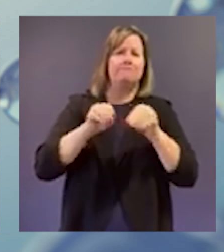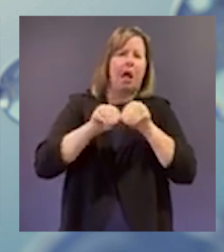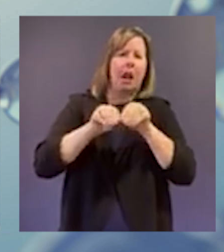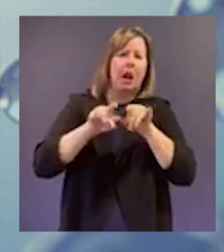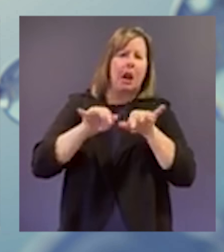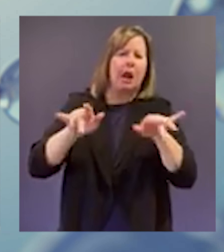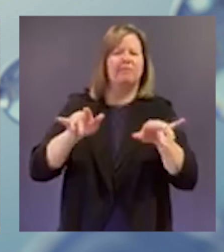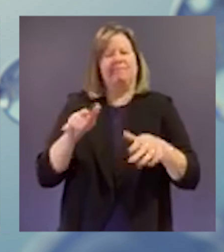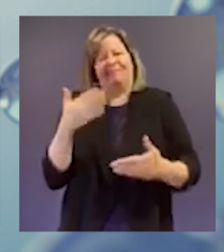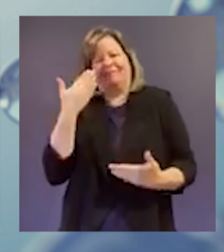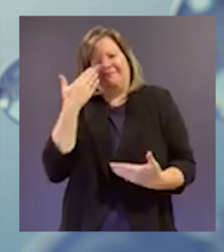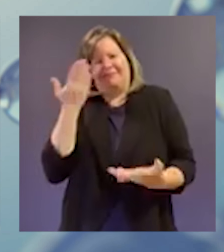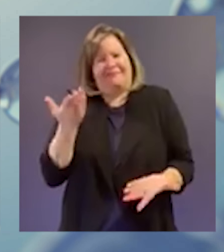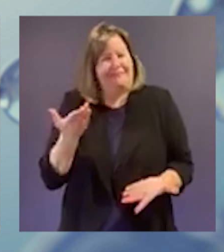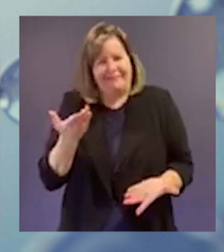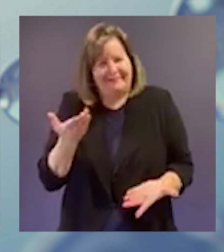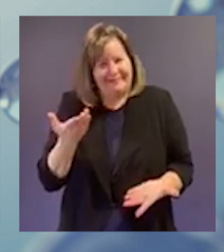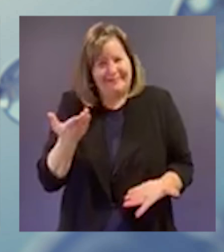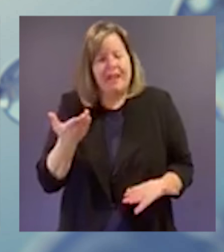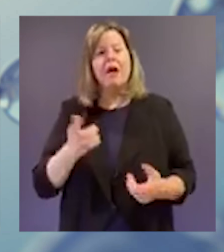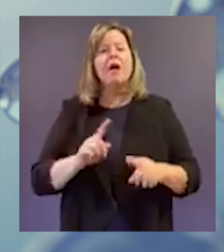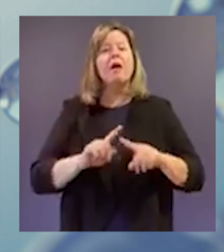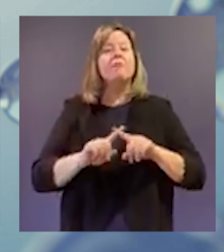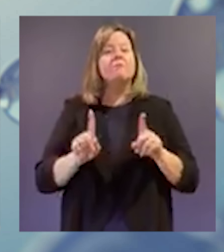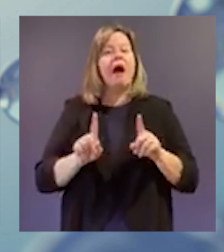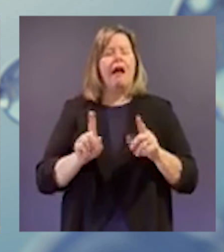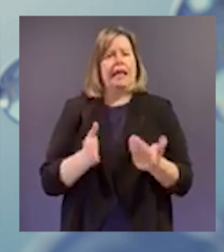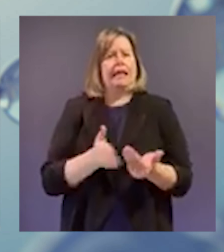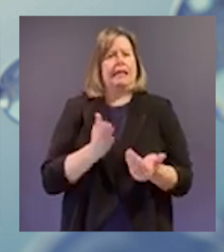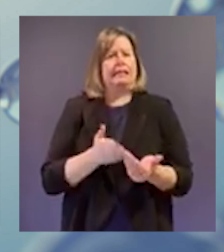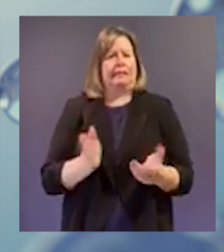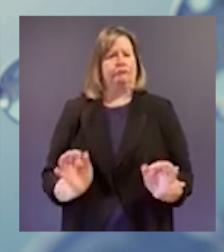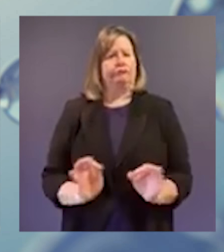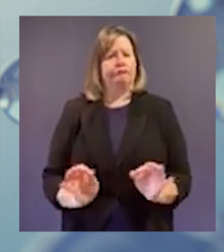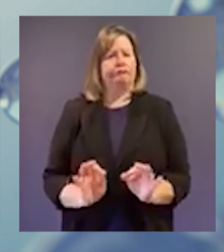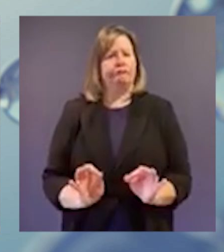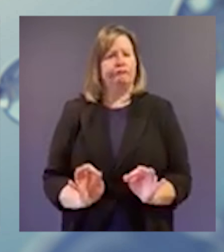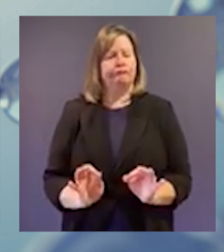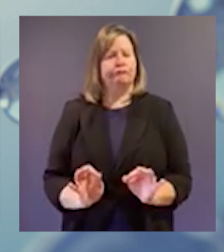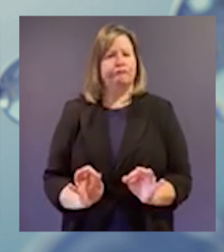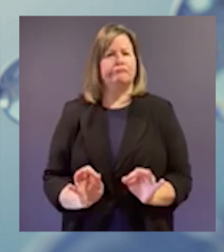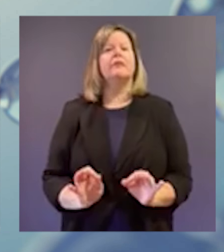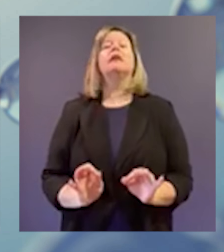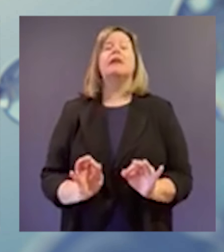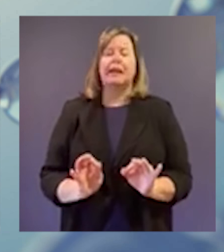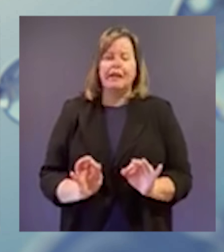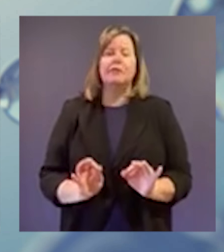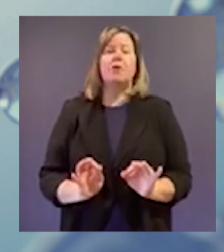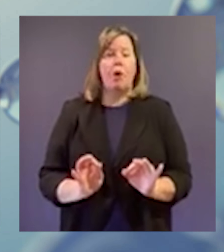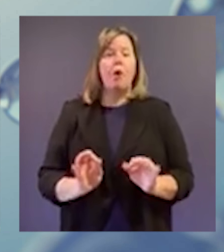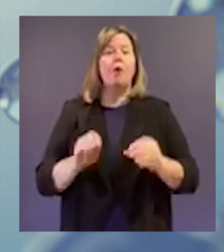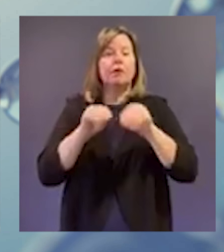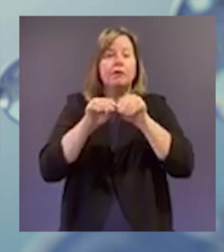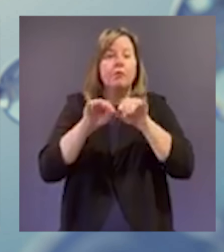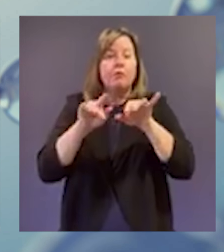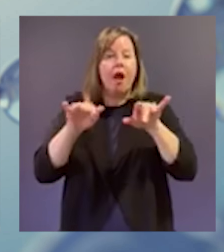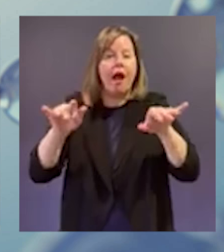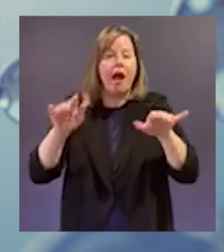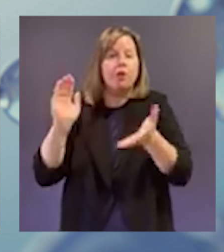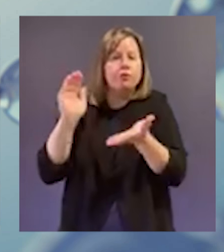preventing the transmission of the coronavirus, but it certainly is an easy thing to do. It probably reduces the spread